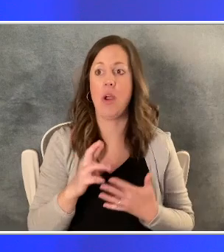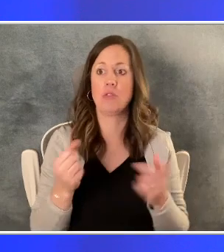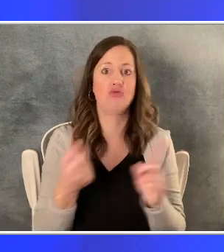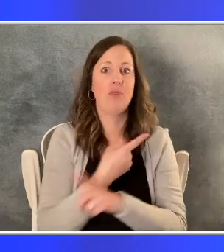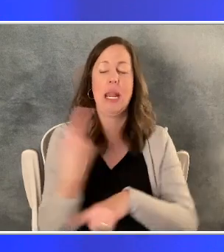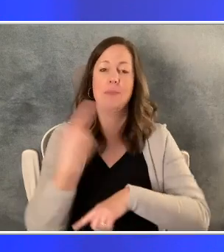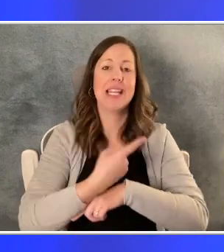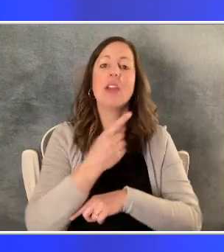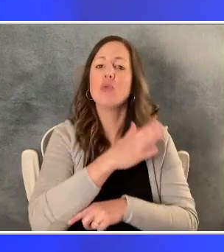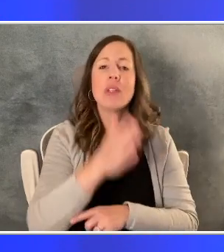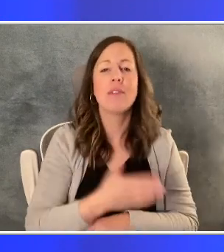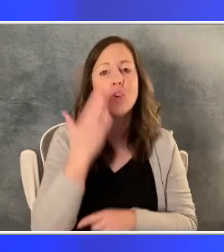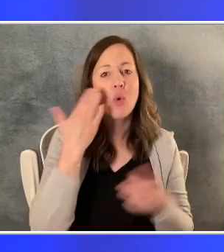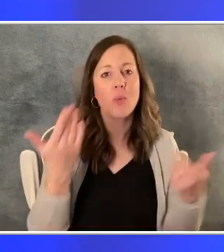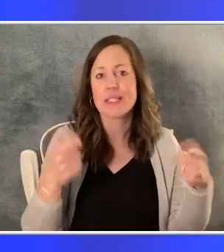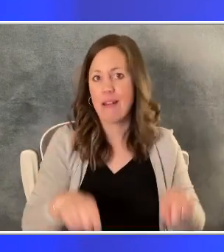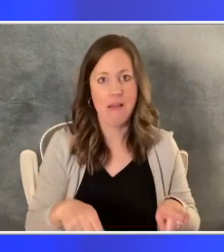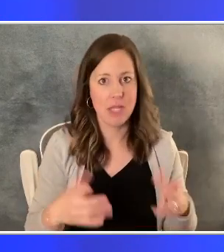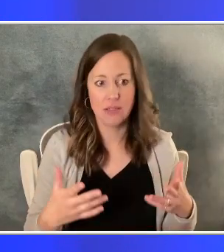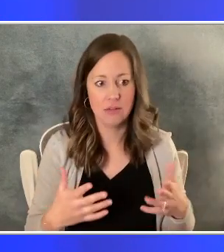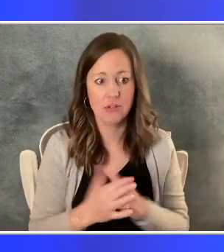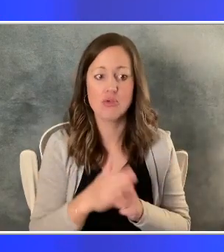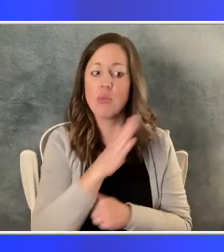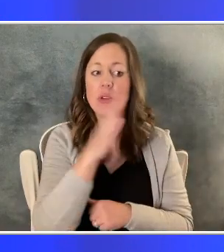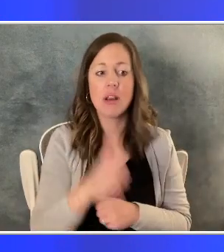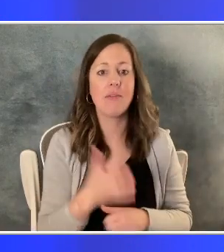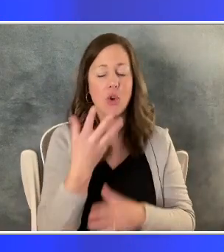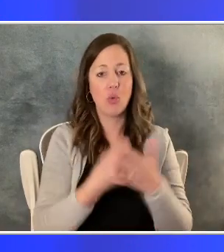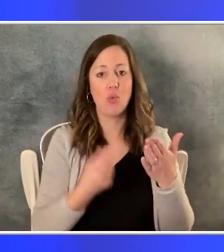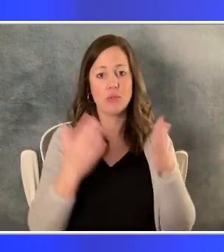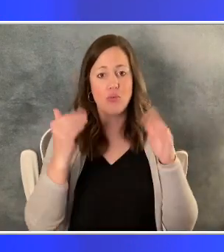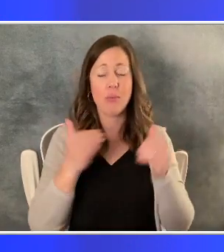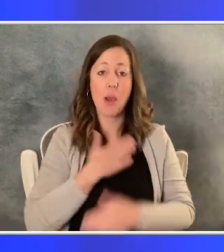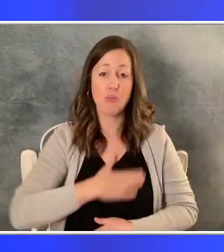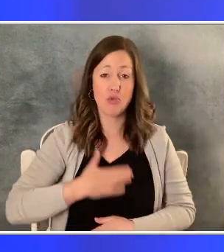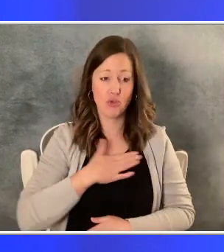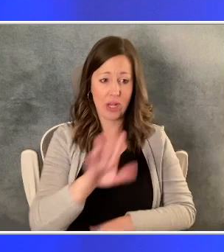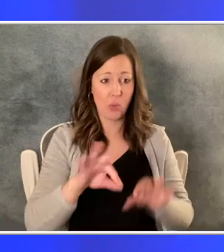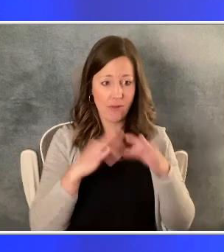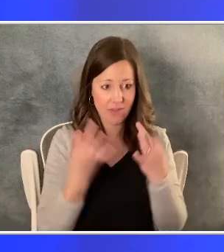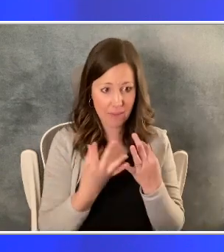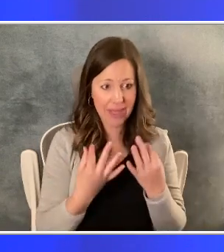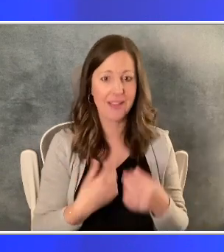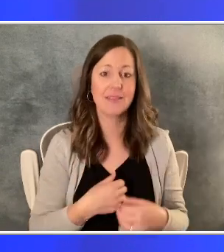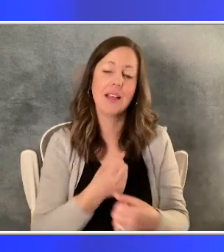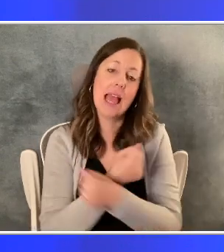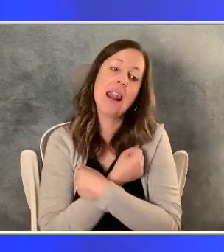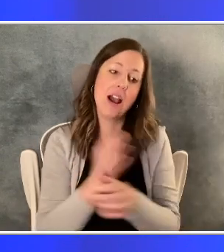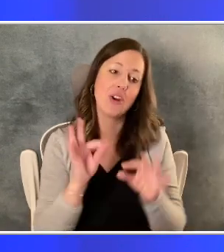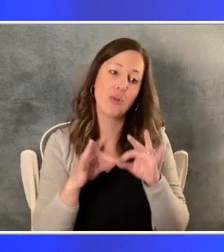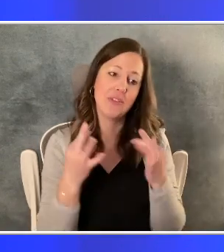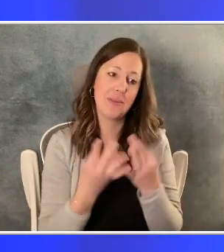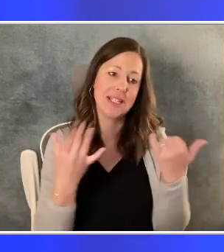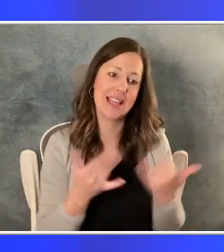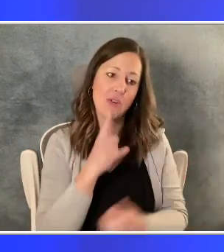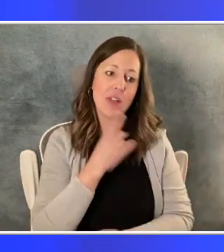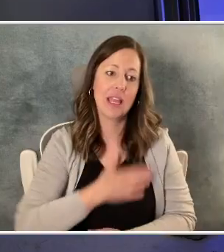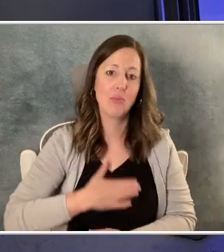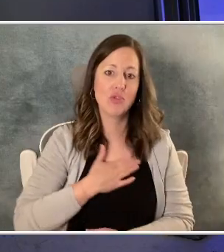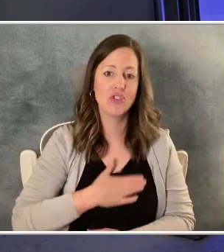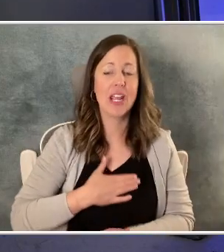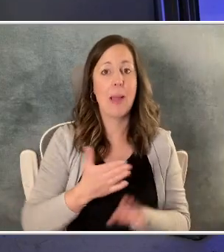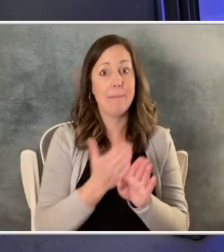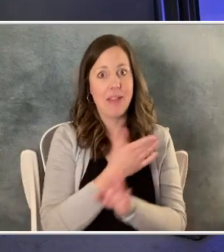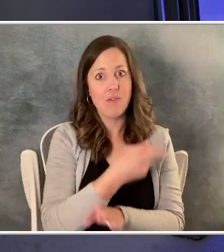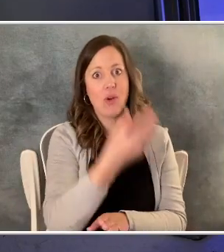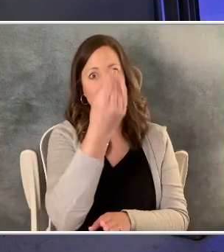never lose hope and appreciate your families and look at them today and give them a hug. You know, appreciate them before you get news like this. We will do it.